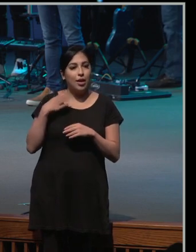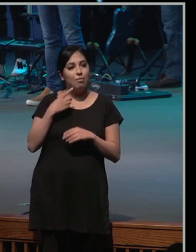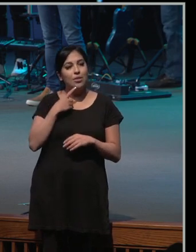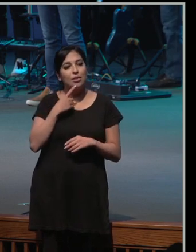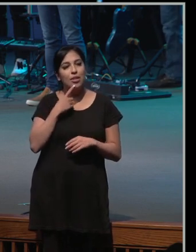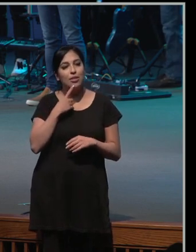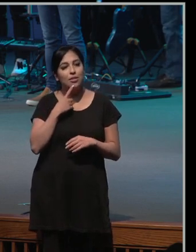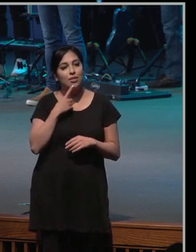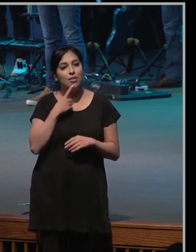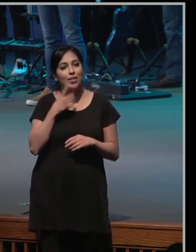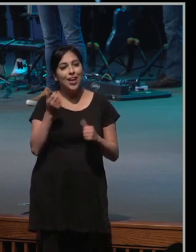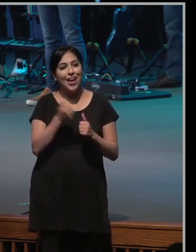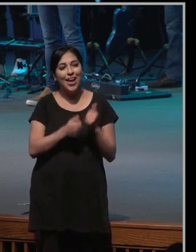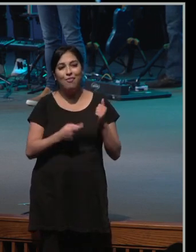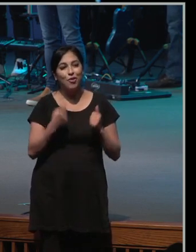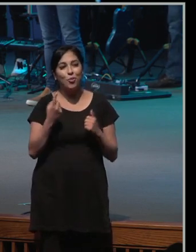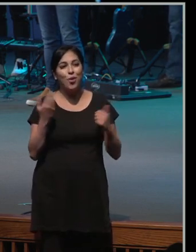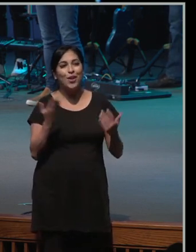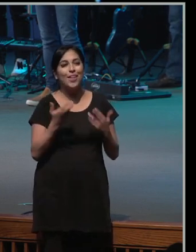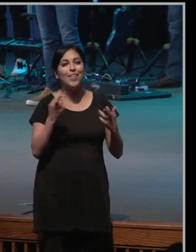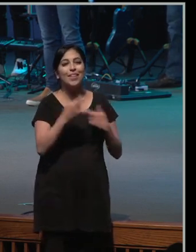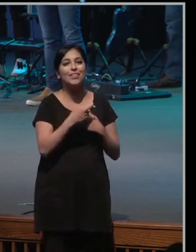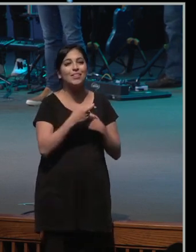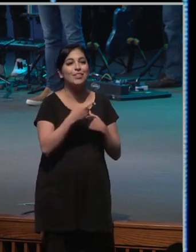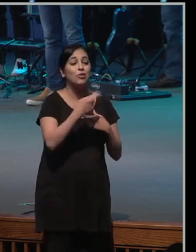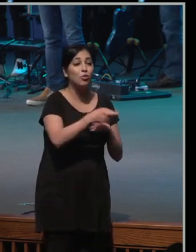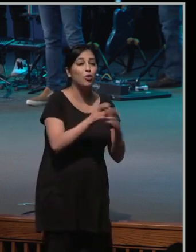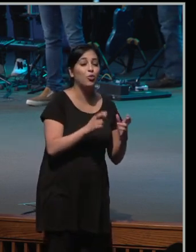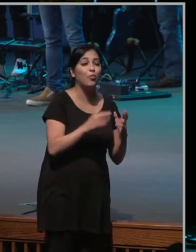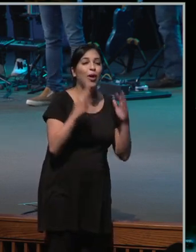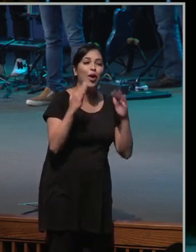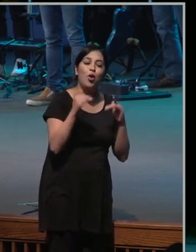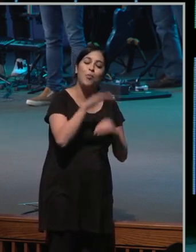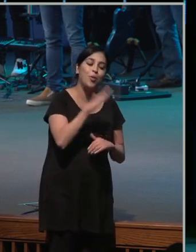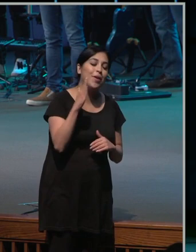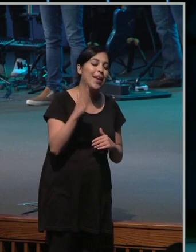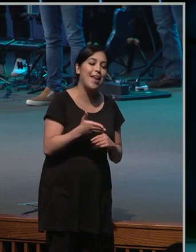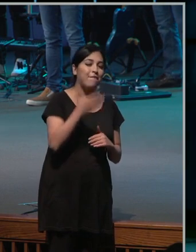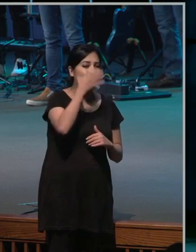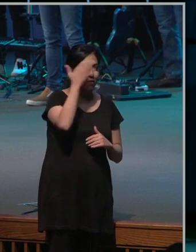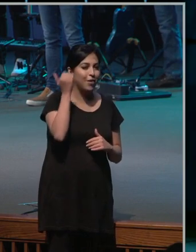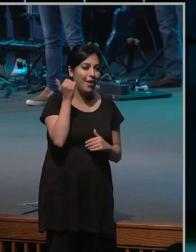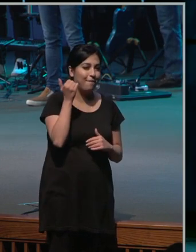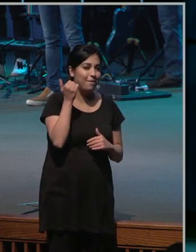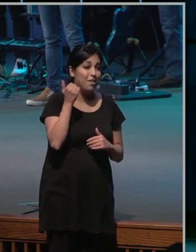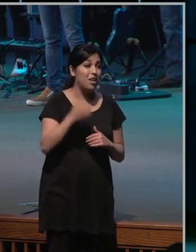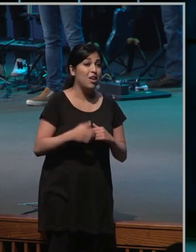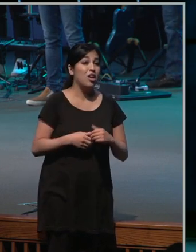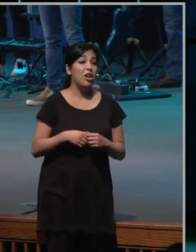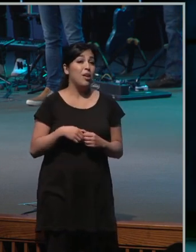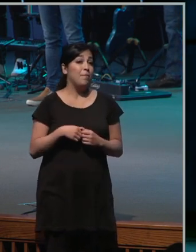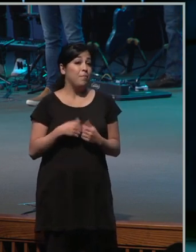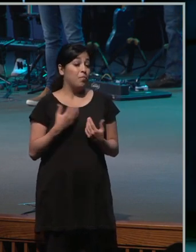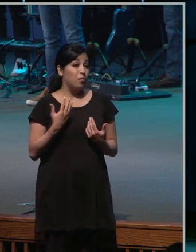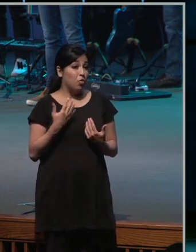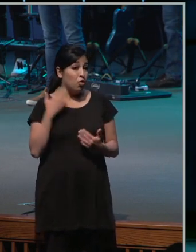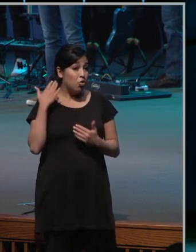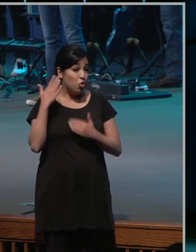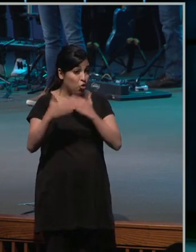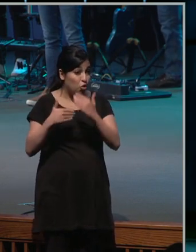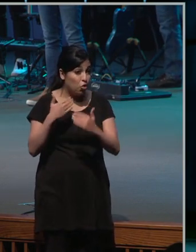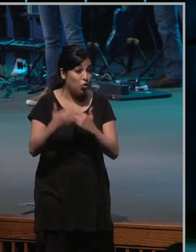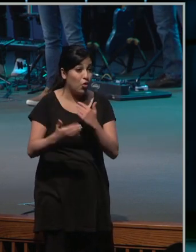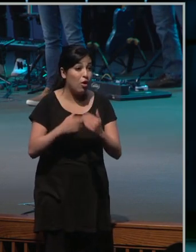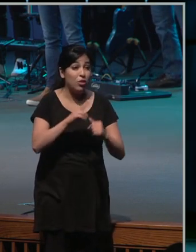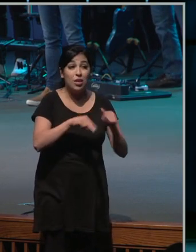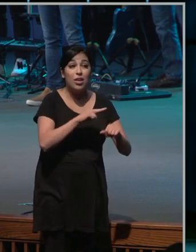room, I hope what I'm about to tell you, you never forget. Throughout the history of our nation, men and women have found it a privilege to